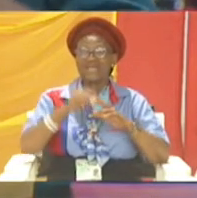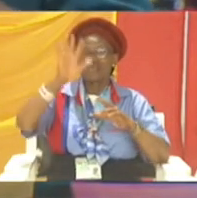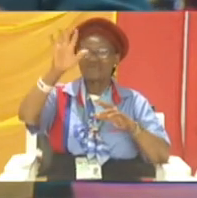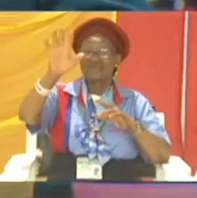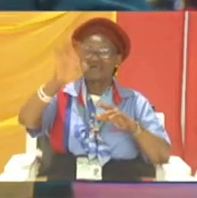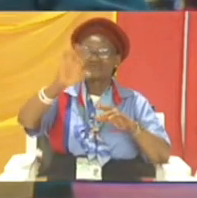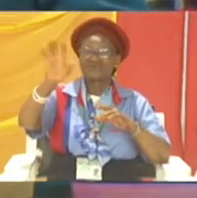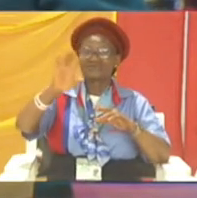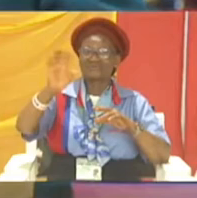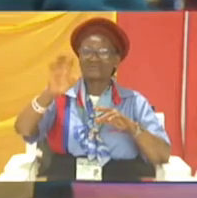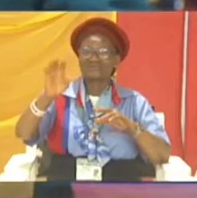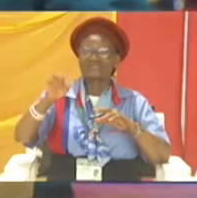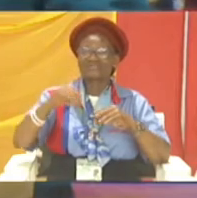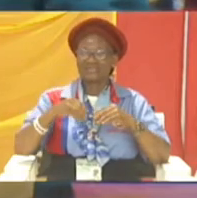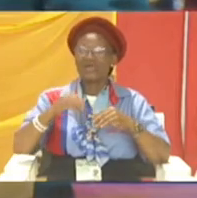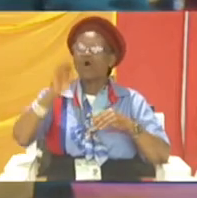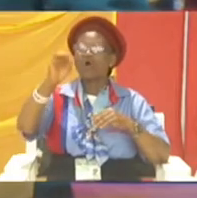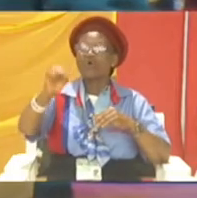500 oxen.